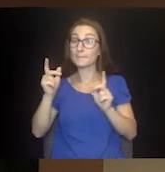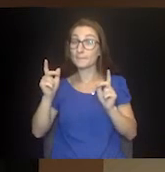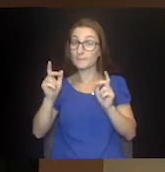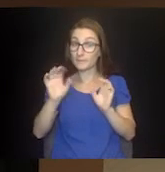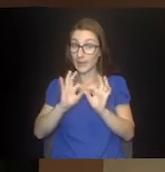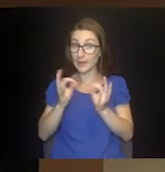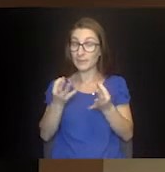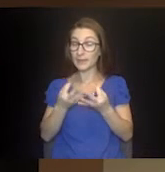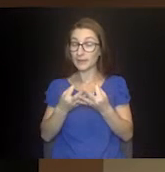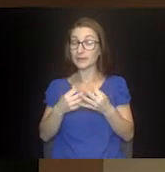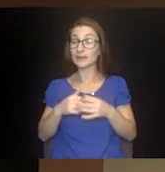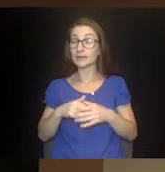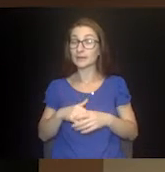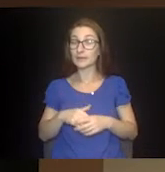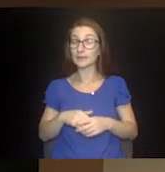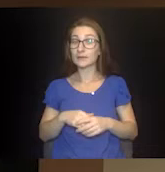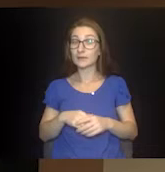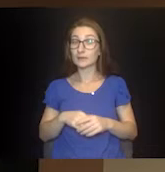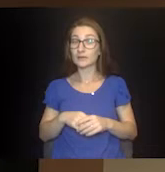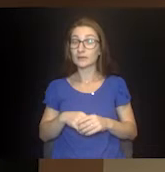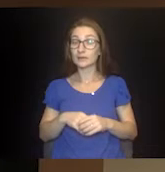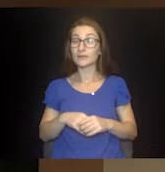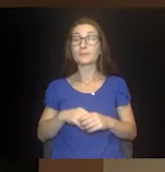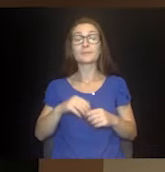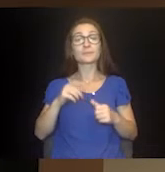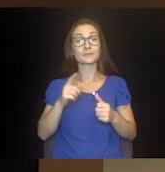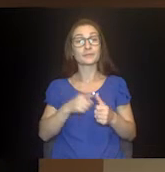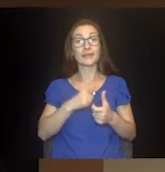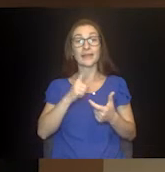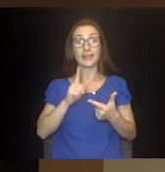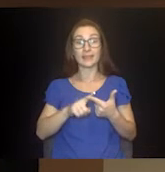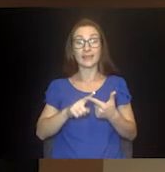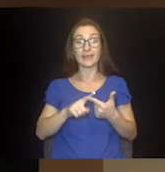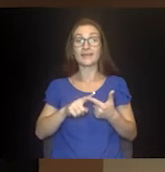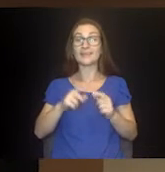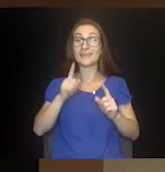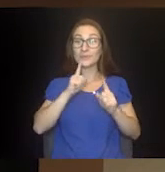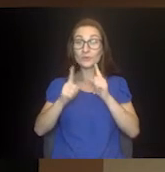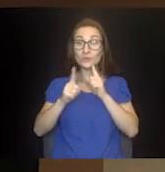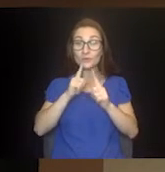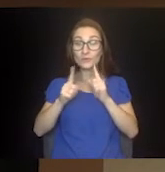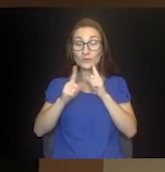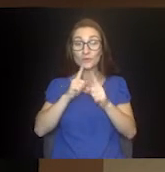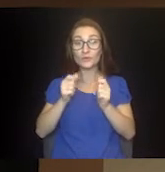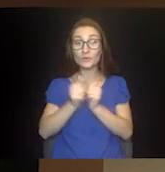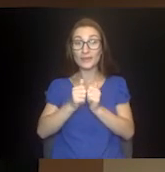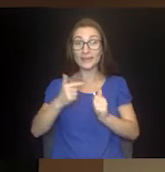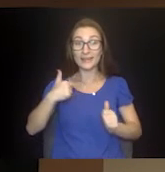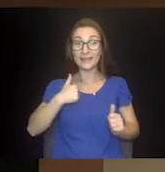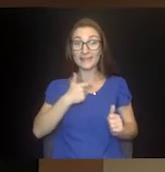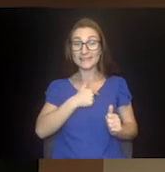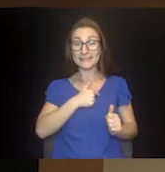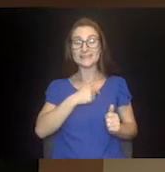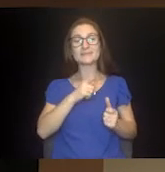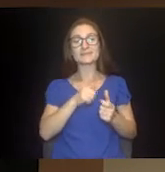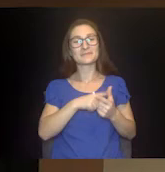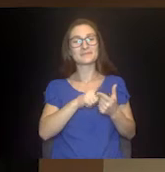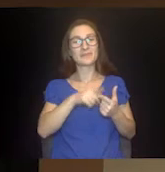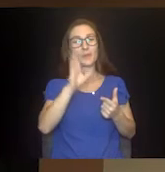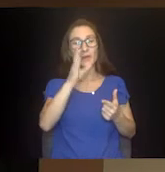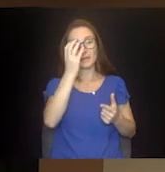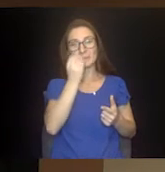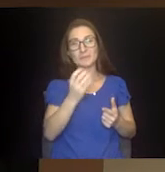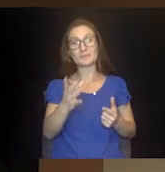from your family, and then get an interview with us, and we'll tell